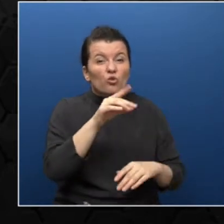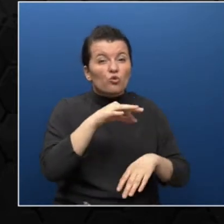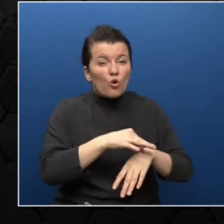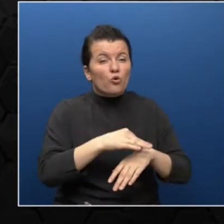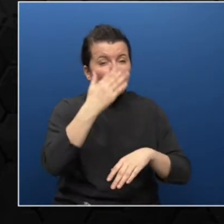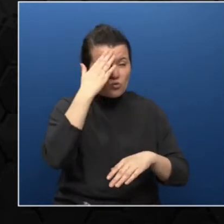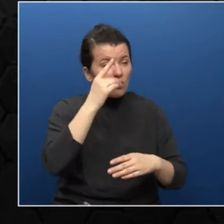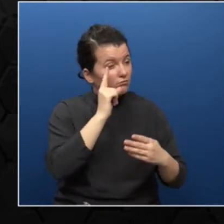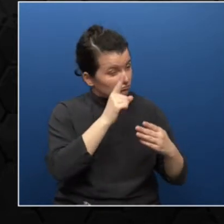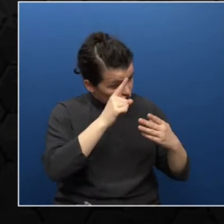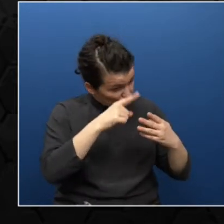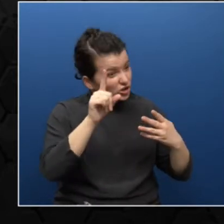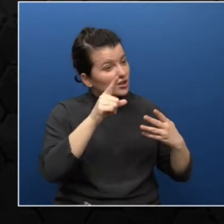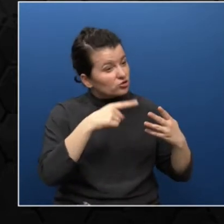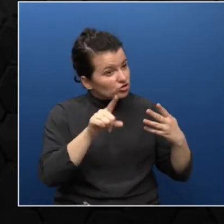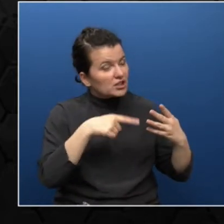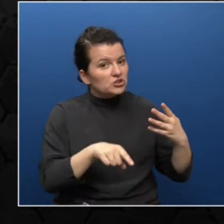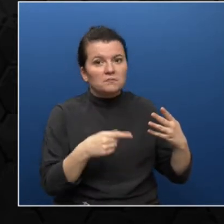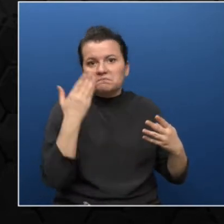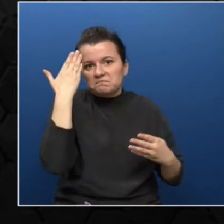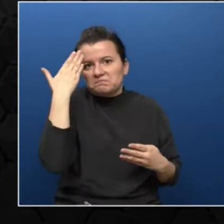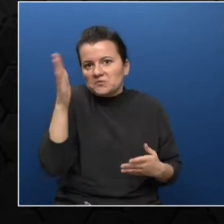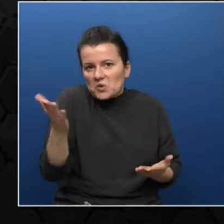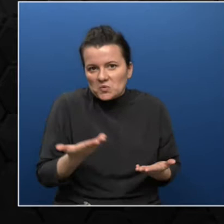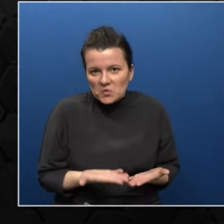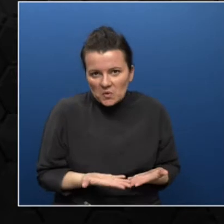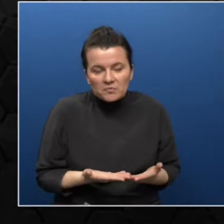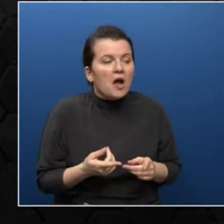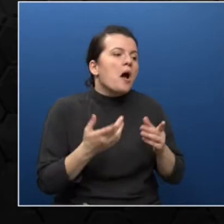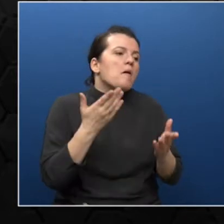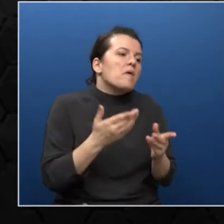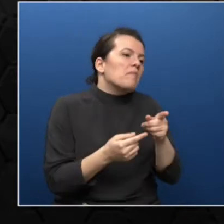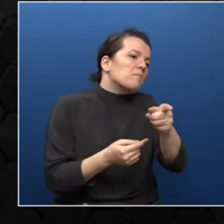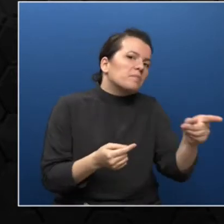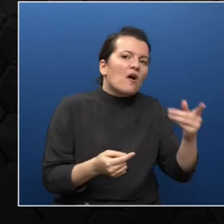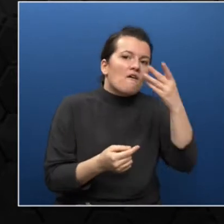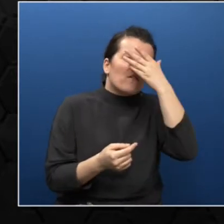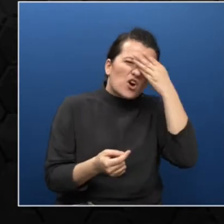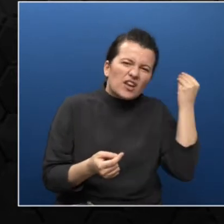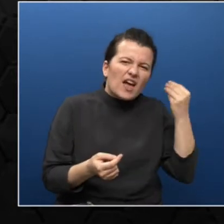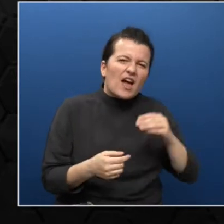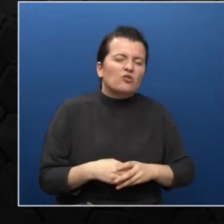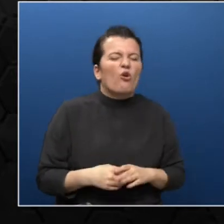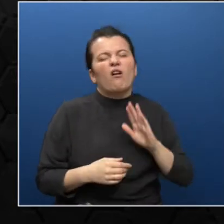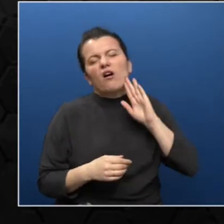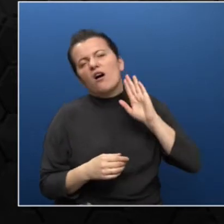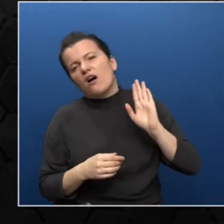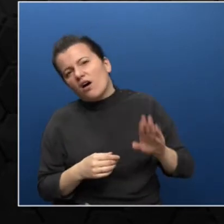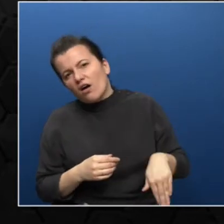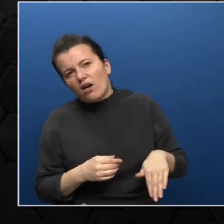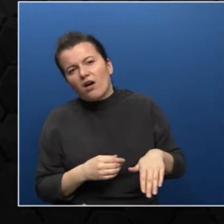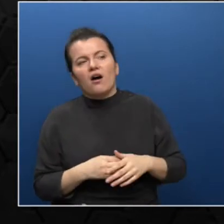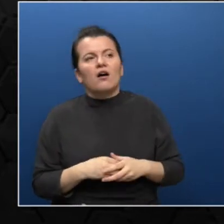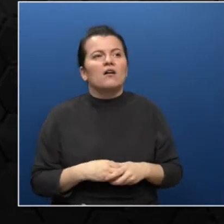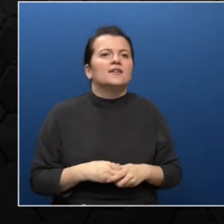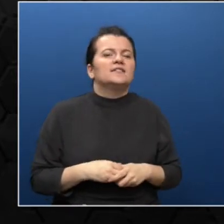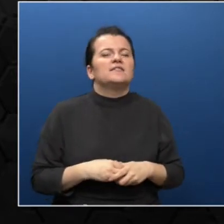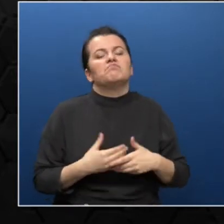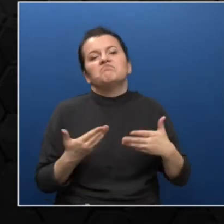sometimes they may just maybe forget or find it hard to do some physical